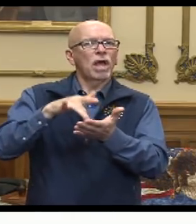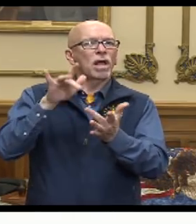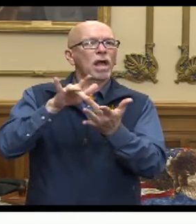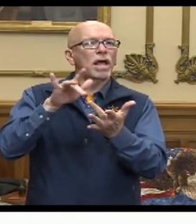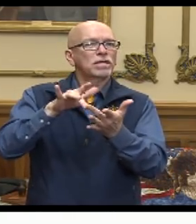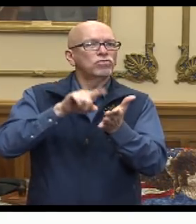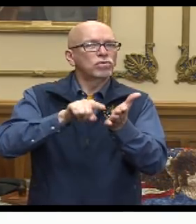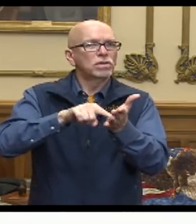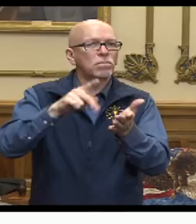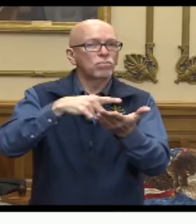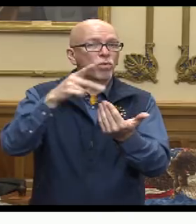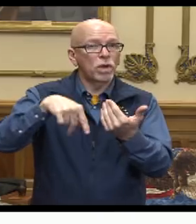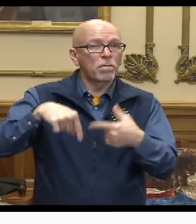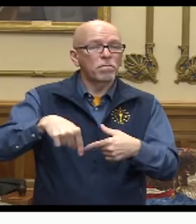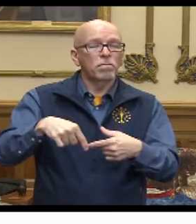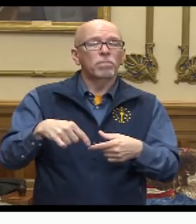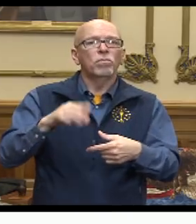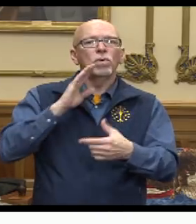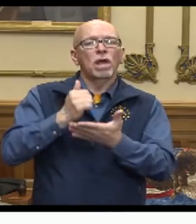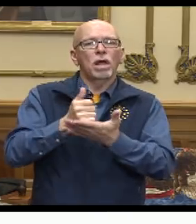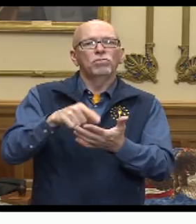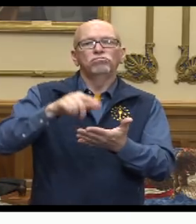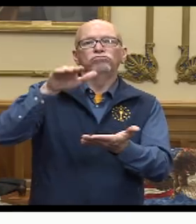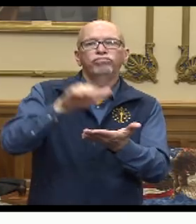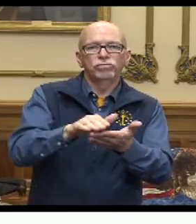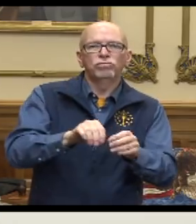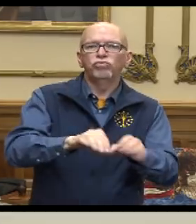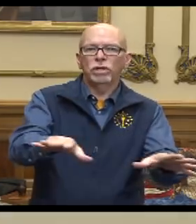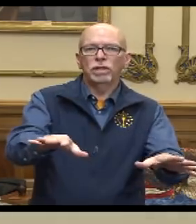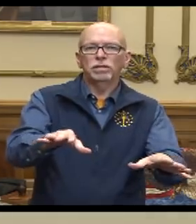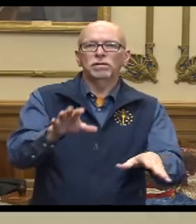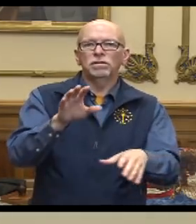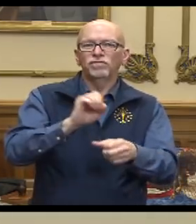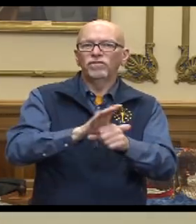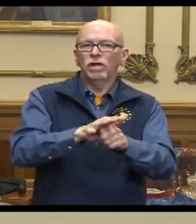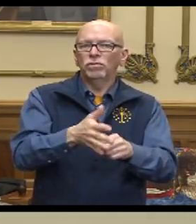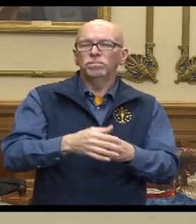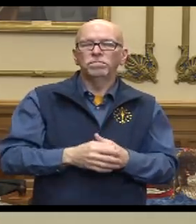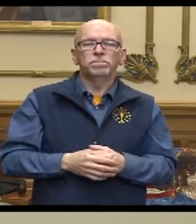program to help slow the spread of the virus.